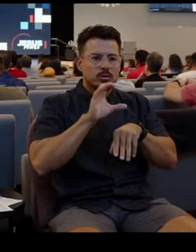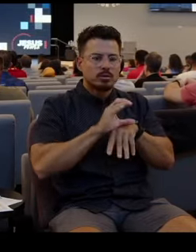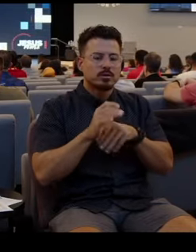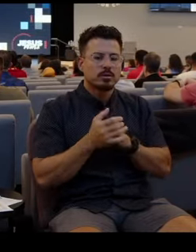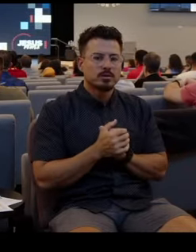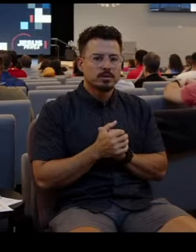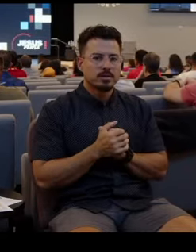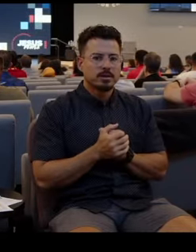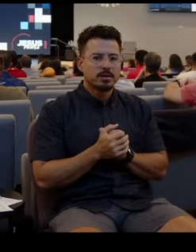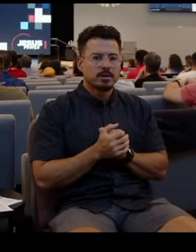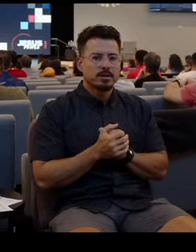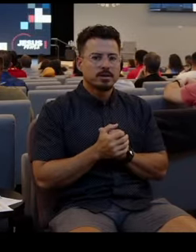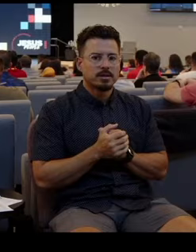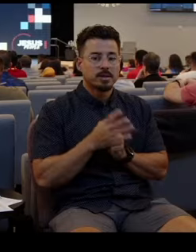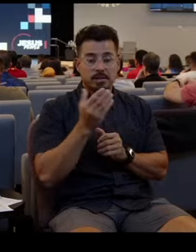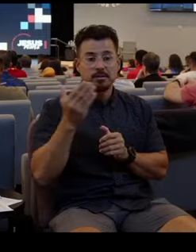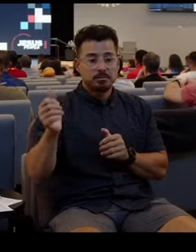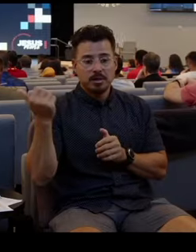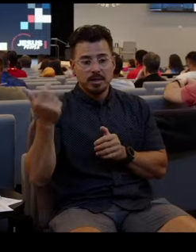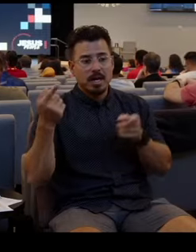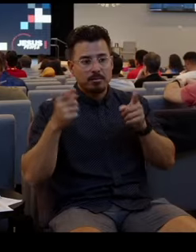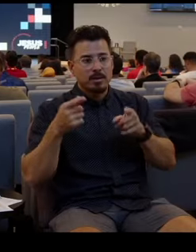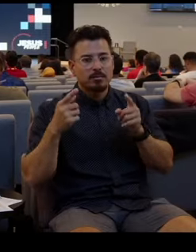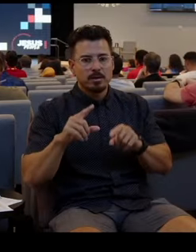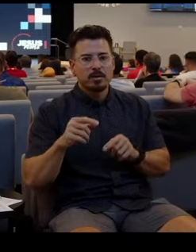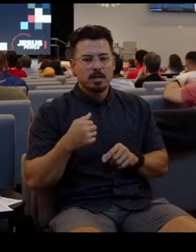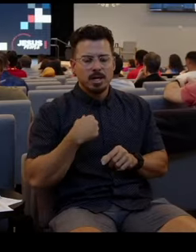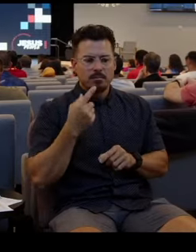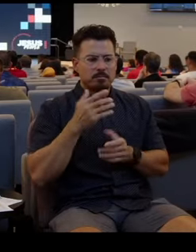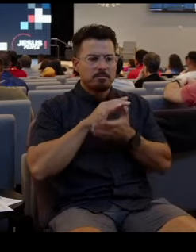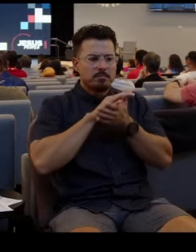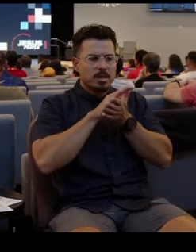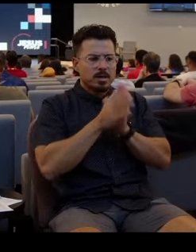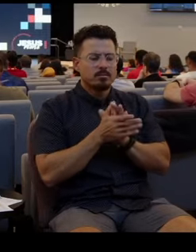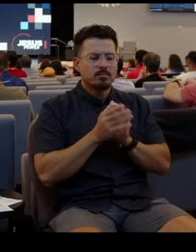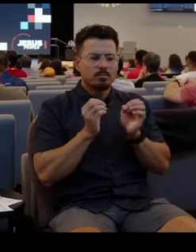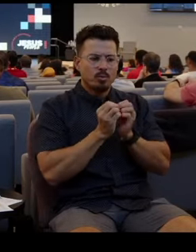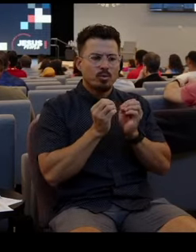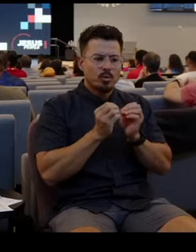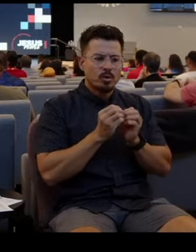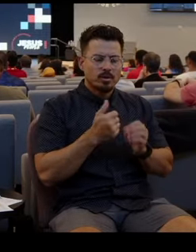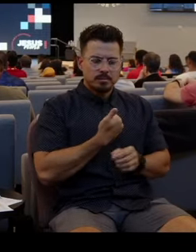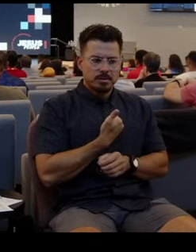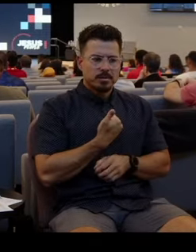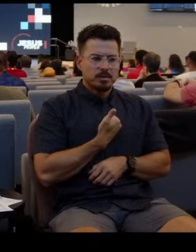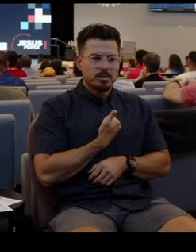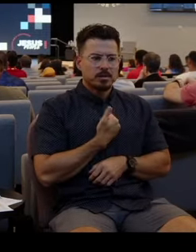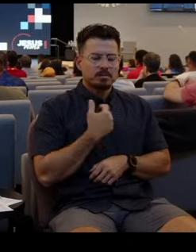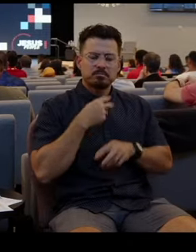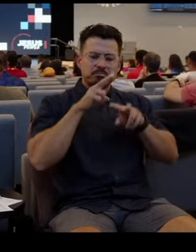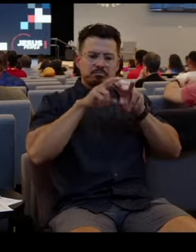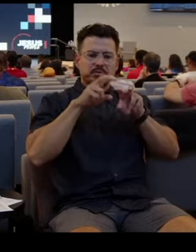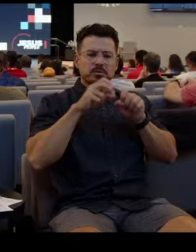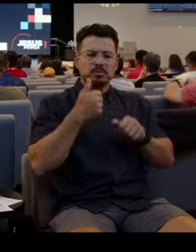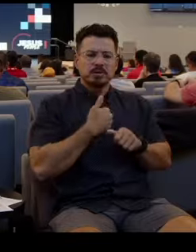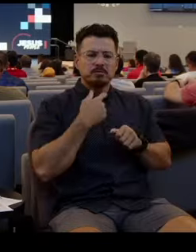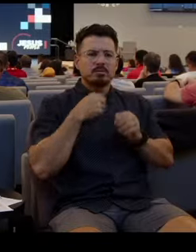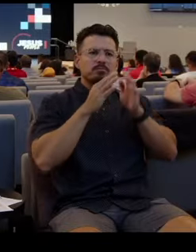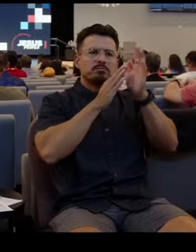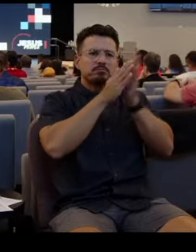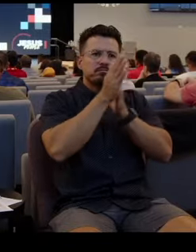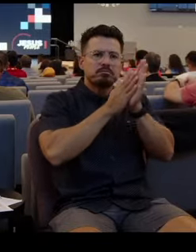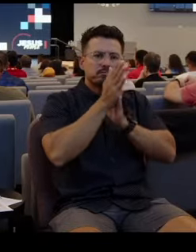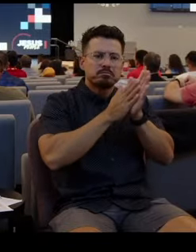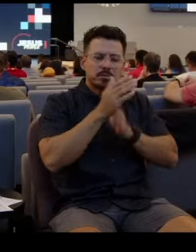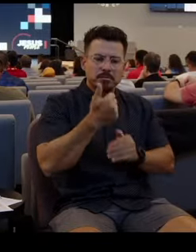And I'm telling you, something else happened to me. I became way more innovative and entrepreneurial in my way. Maybe